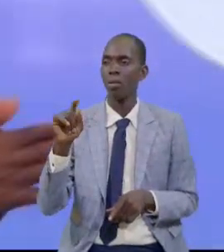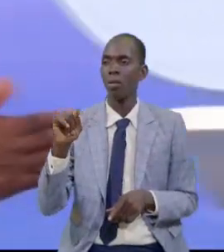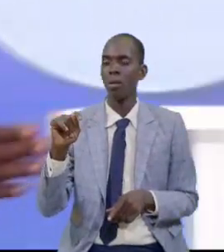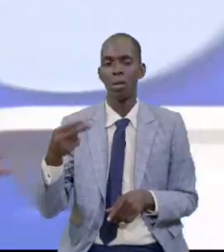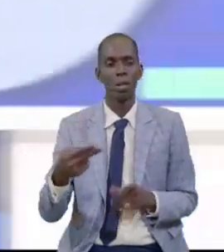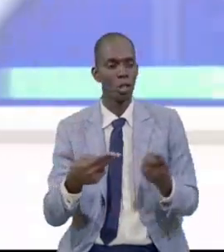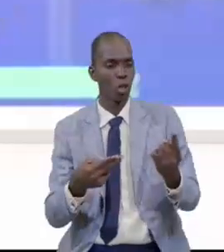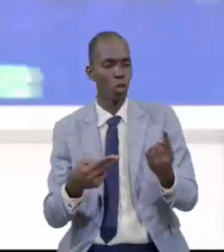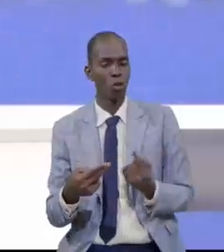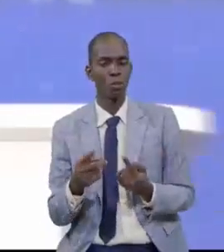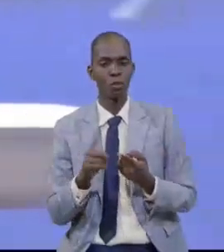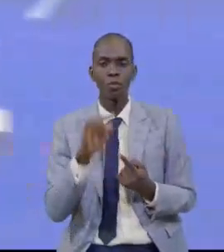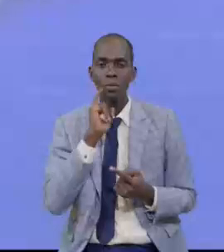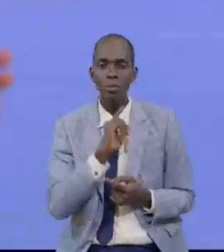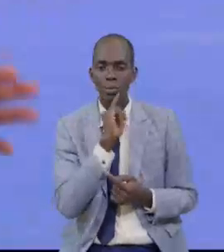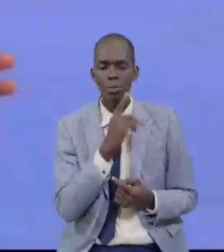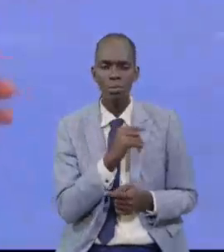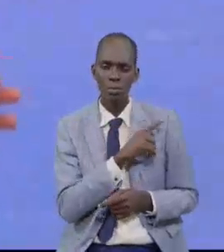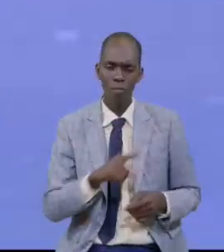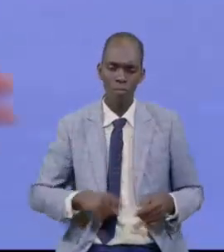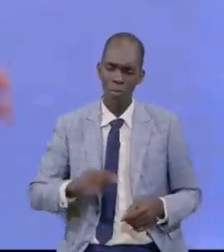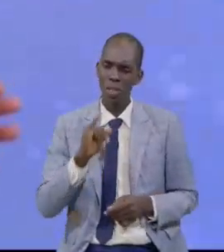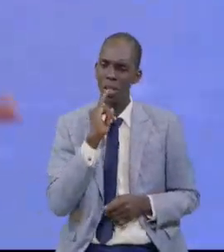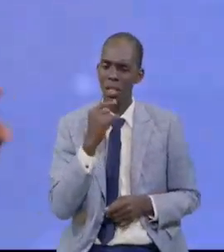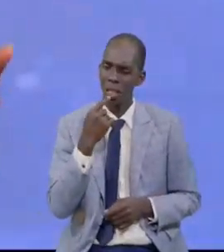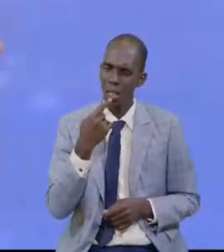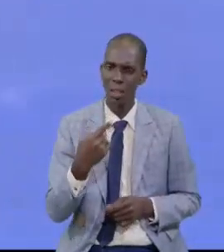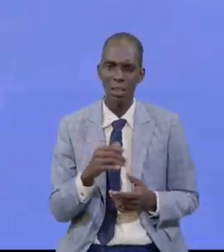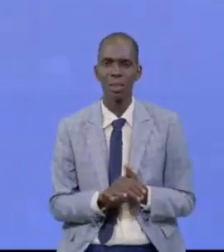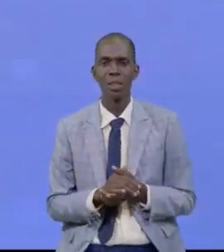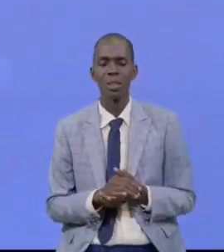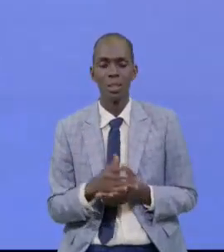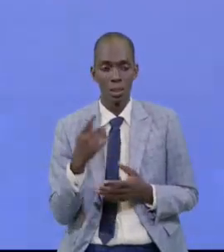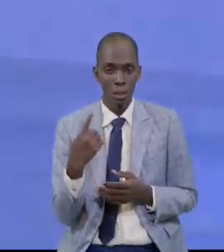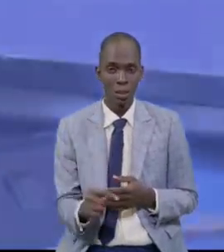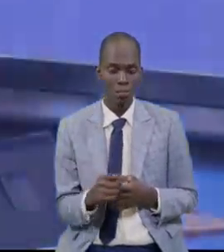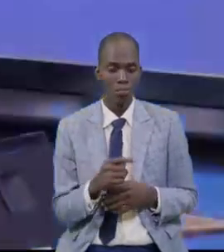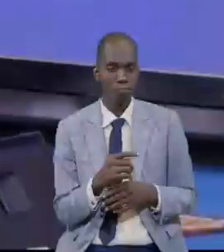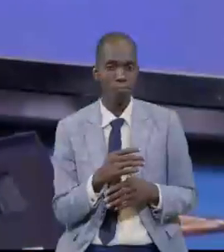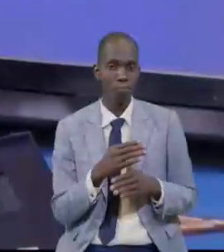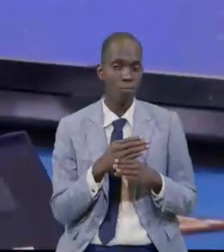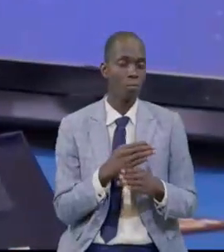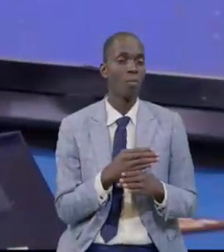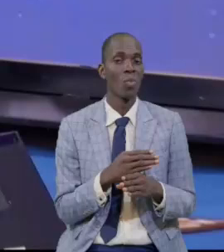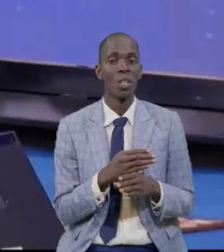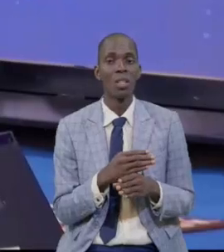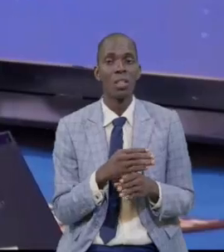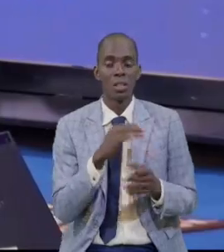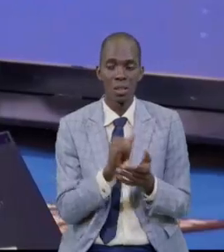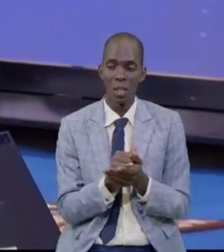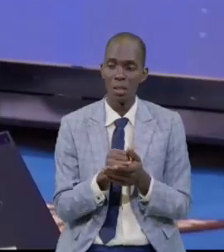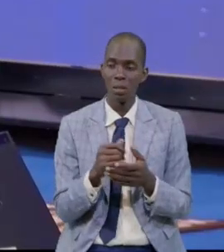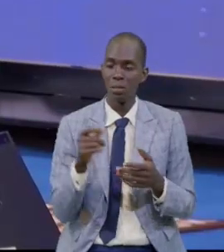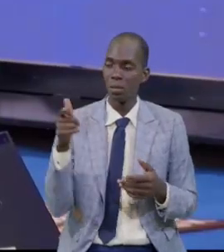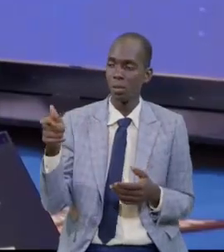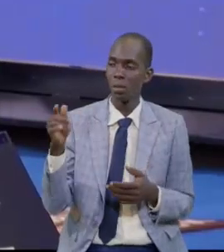Lord is saying now, he blocks the way that Goliath, the giant of Gath, will